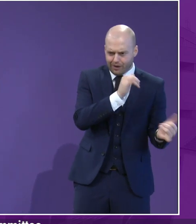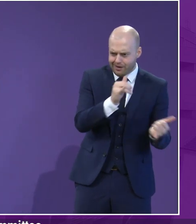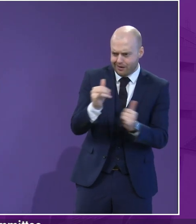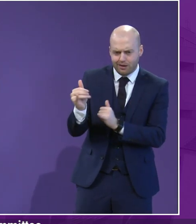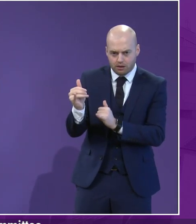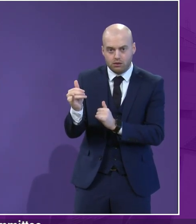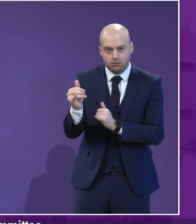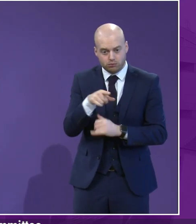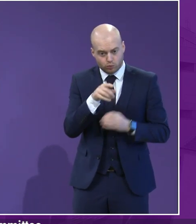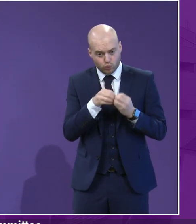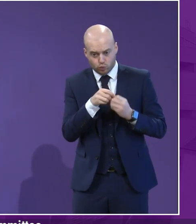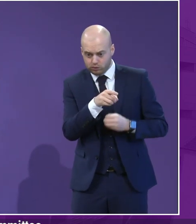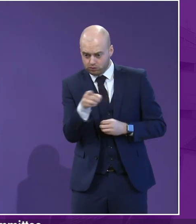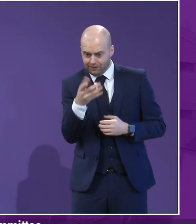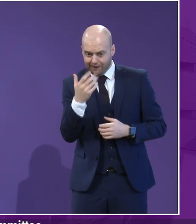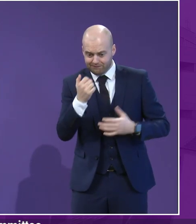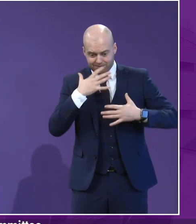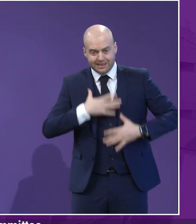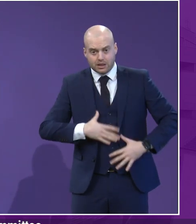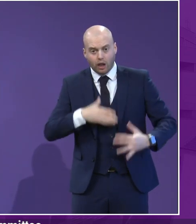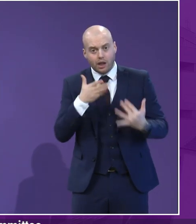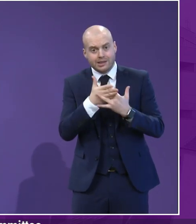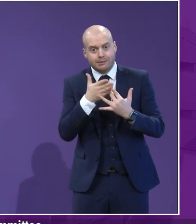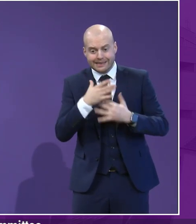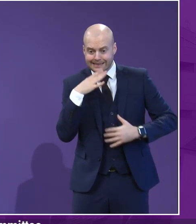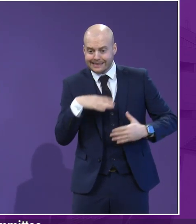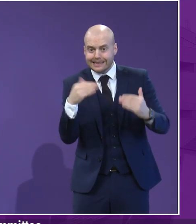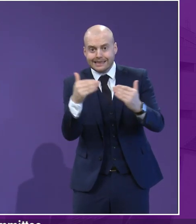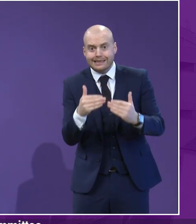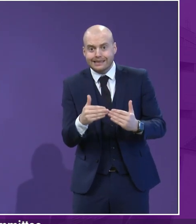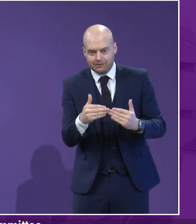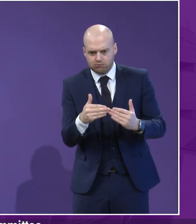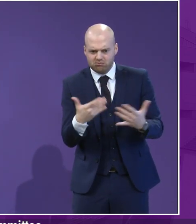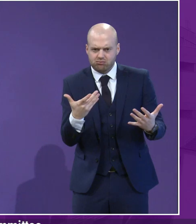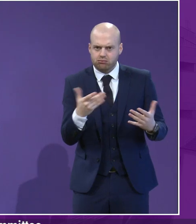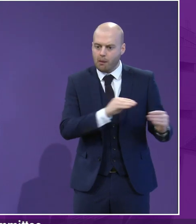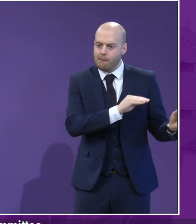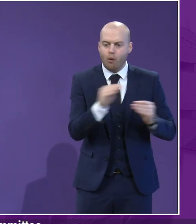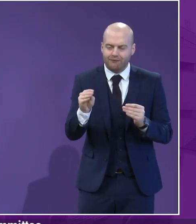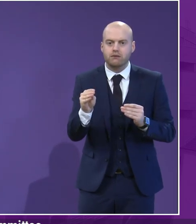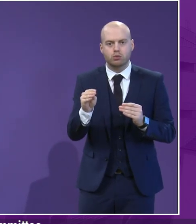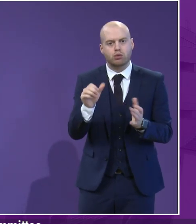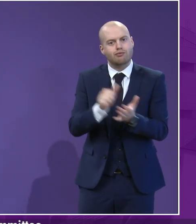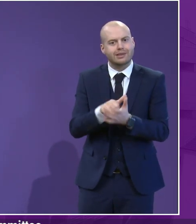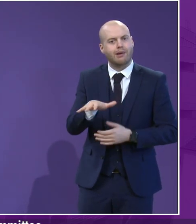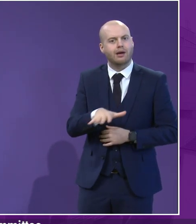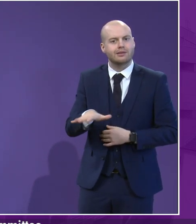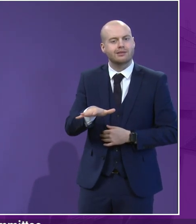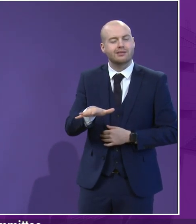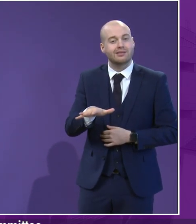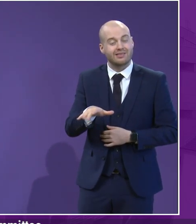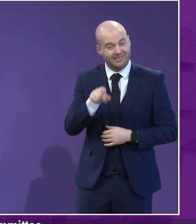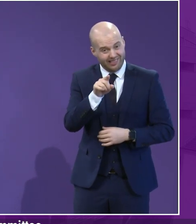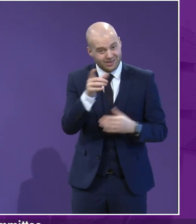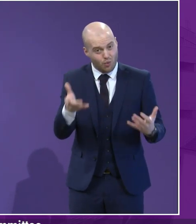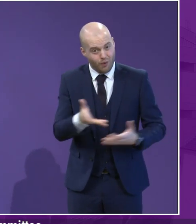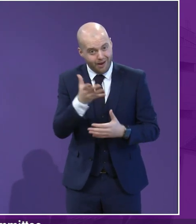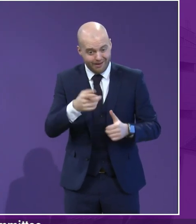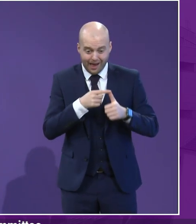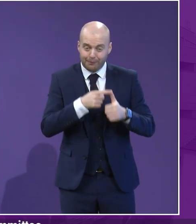start of the semester, and that then causes problems with having to relocate the class. I think there needs to be more provision before classes